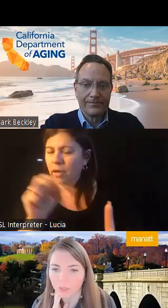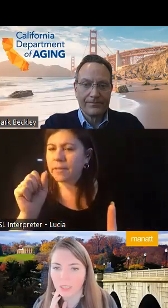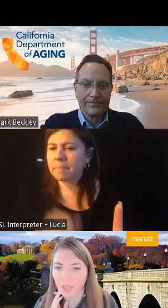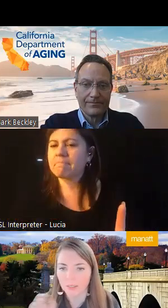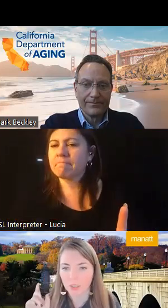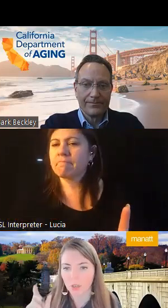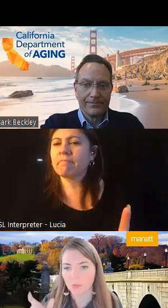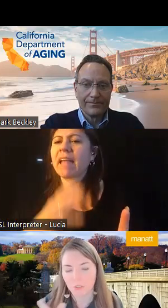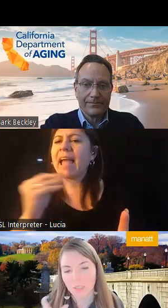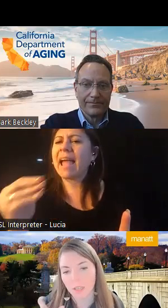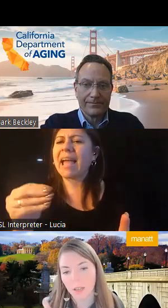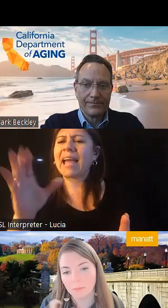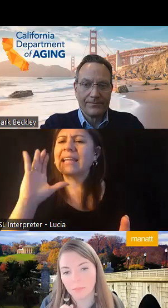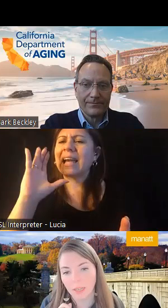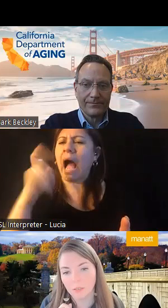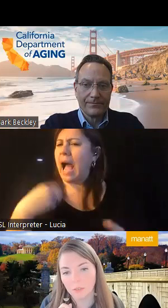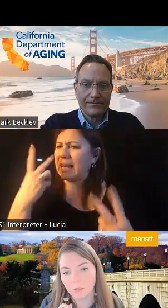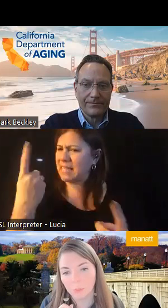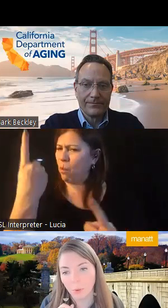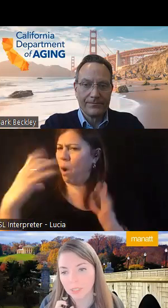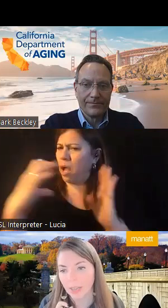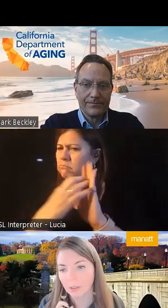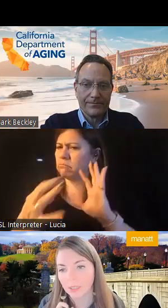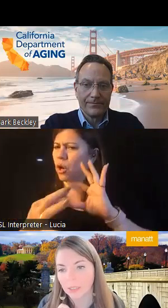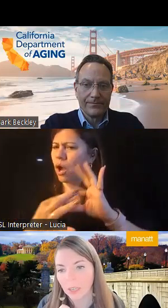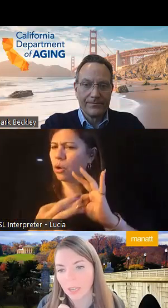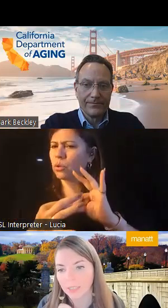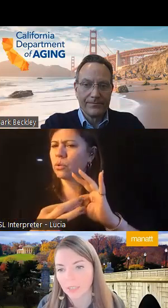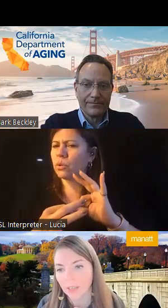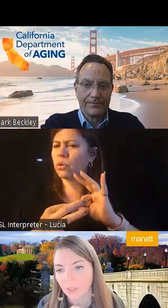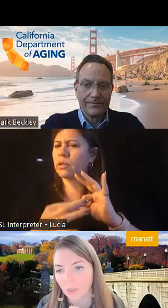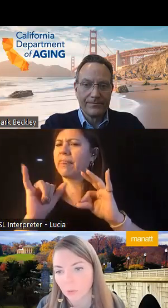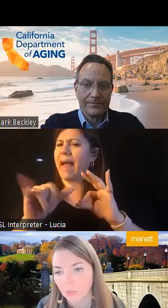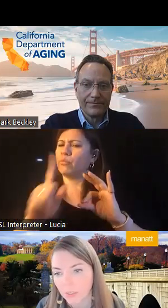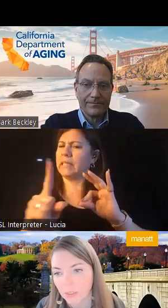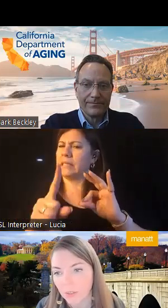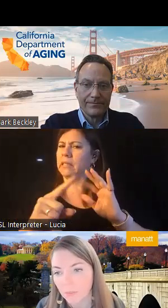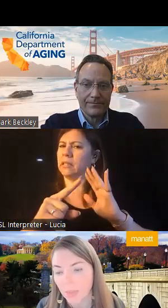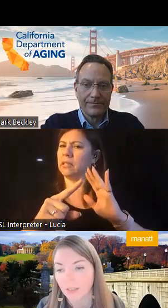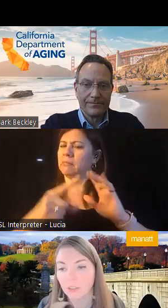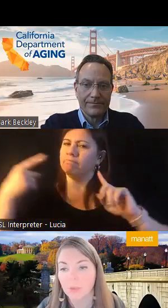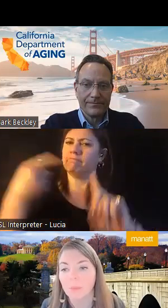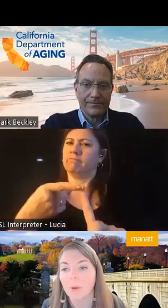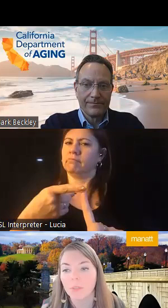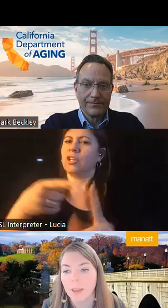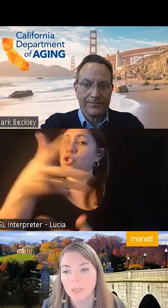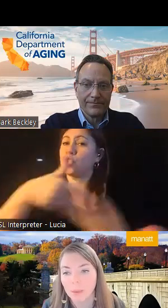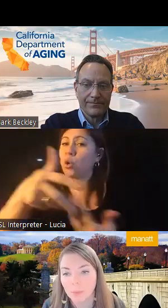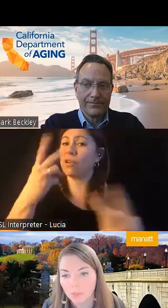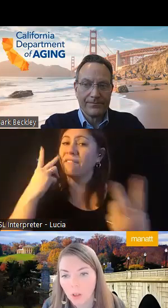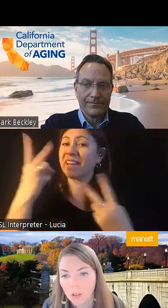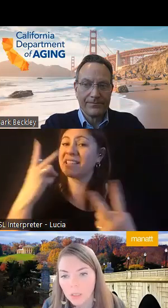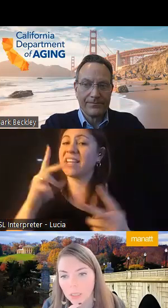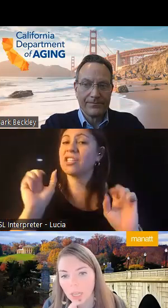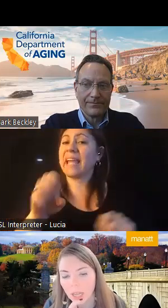And we're seeing, I see a note just pointing out that identifying social visits may actually be where most